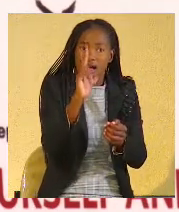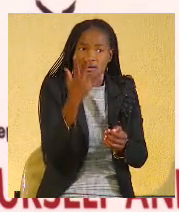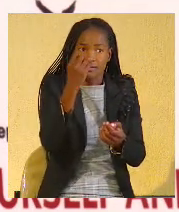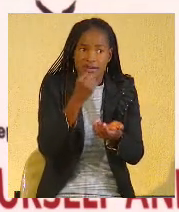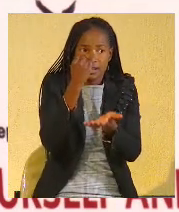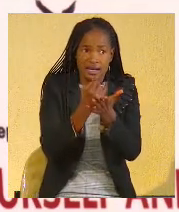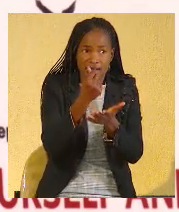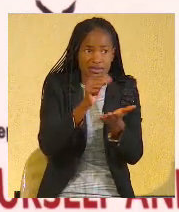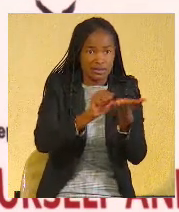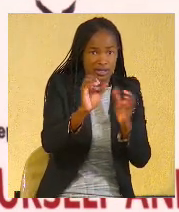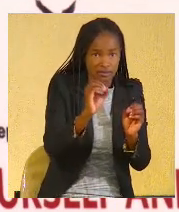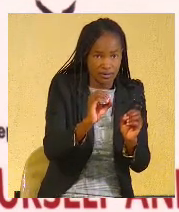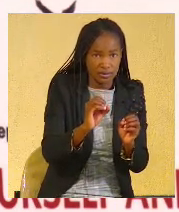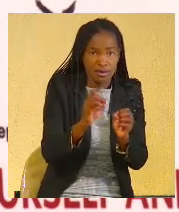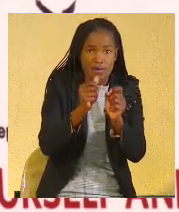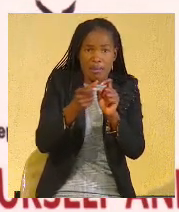interest rate relief,